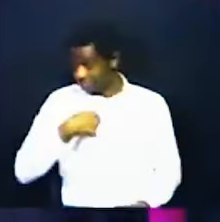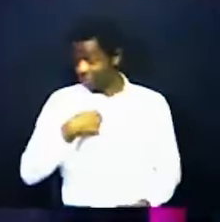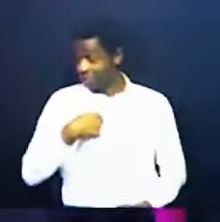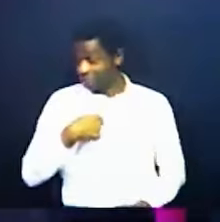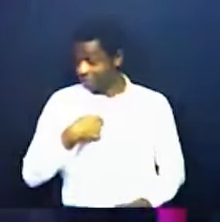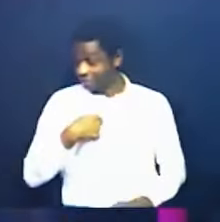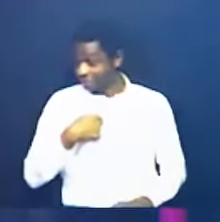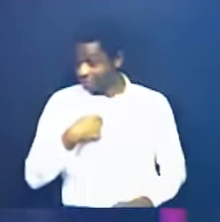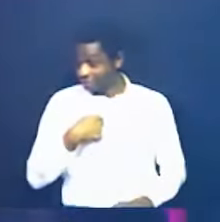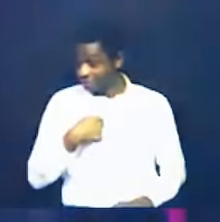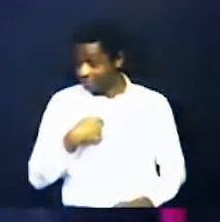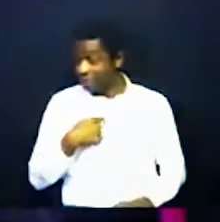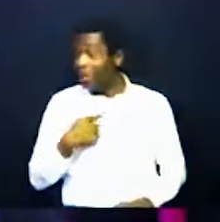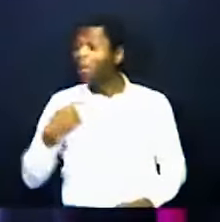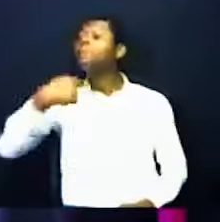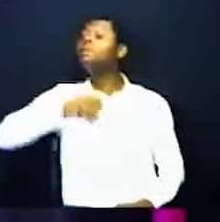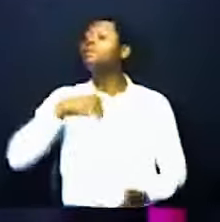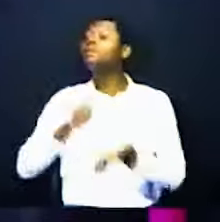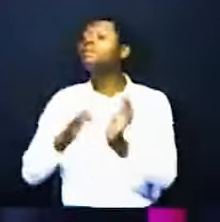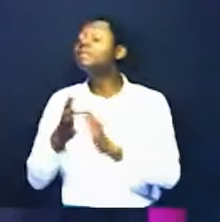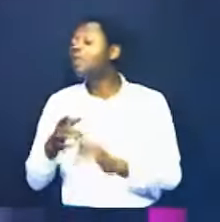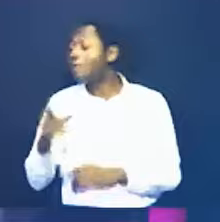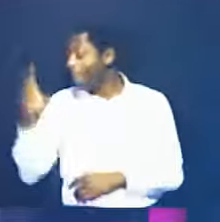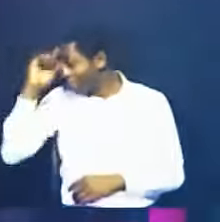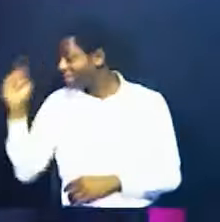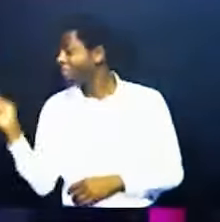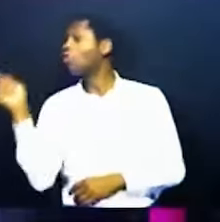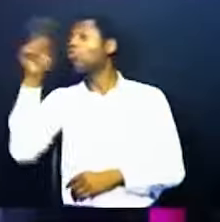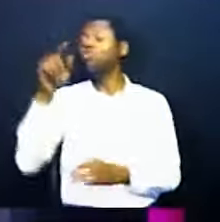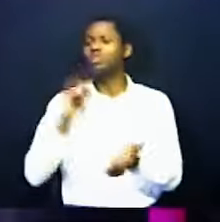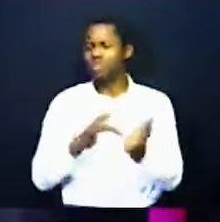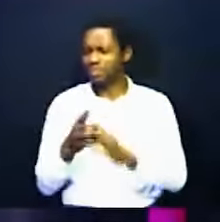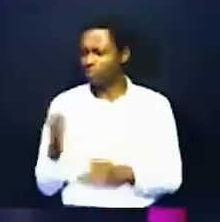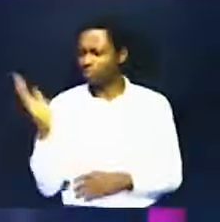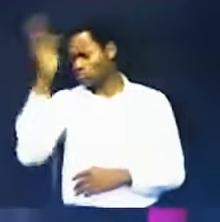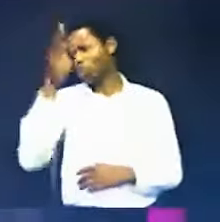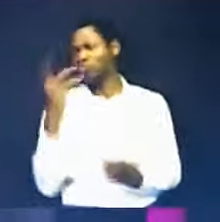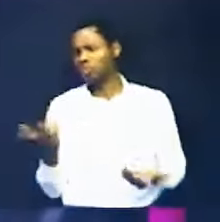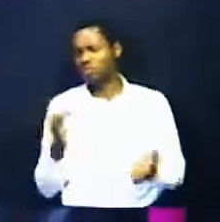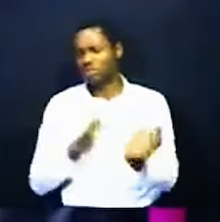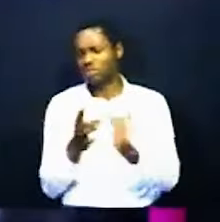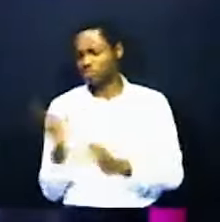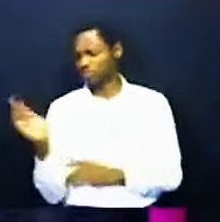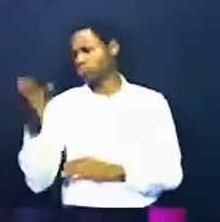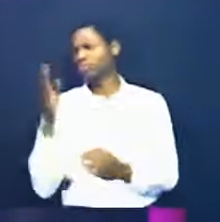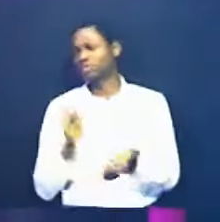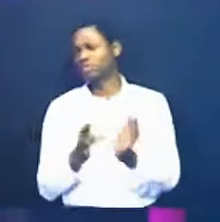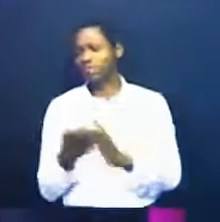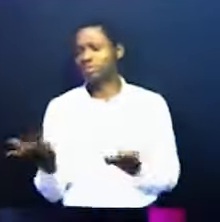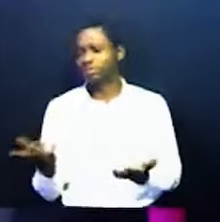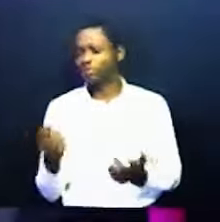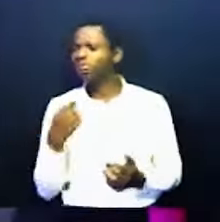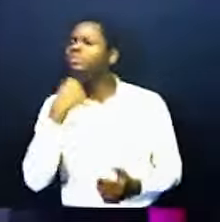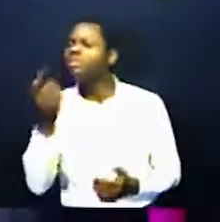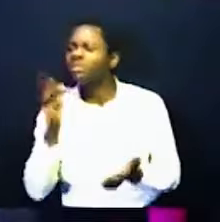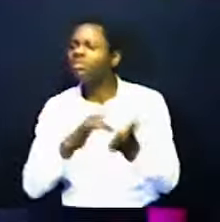Am I the Jesus he told you to come to? Go to your Jesus. Go and tell